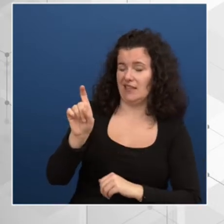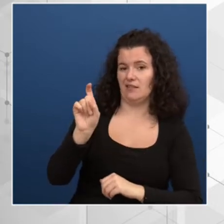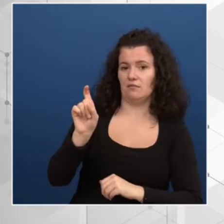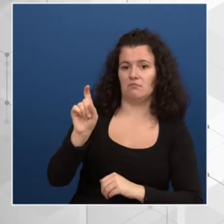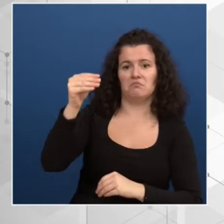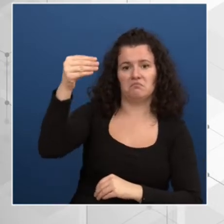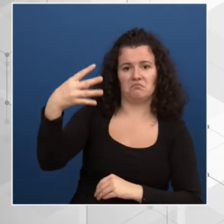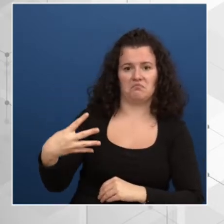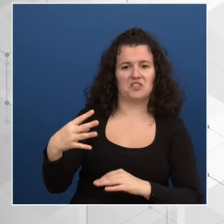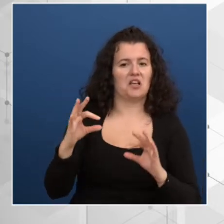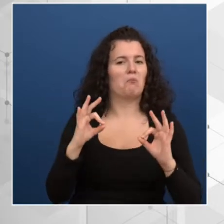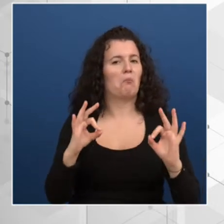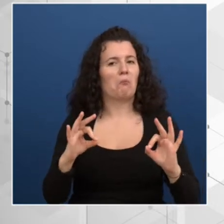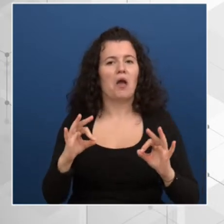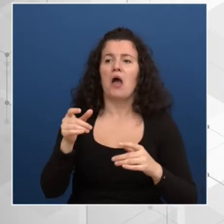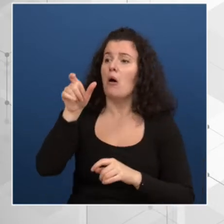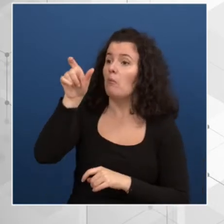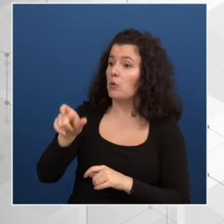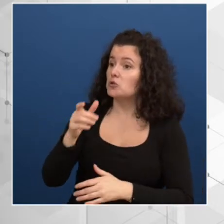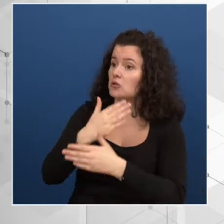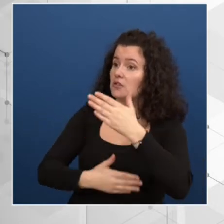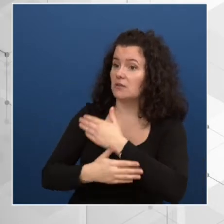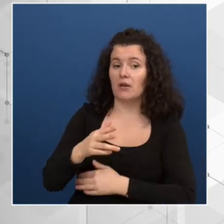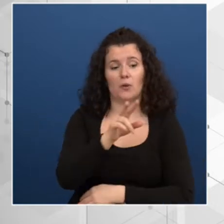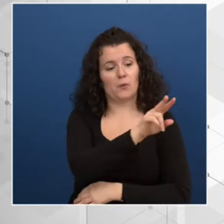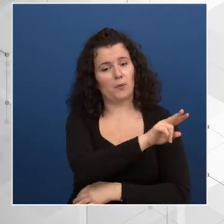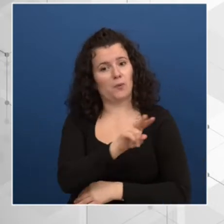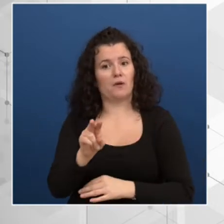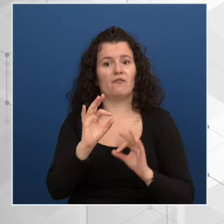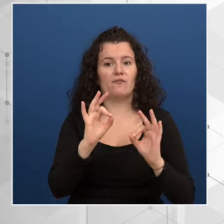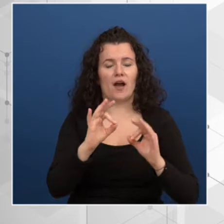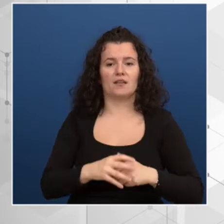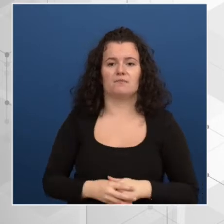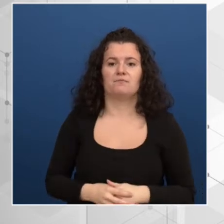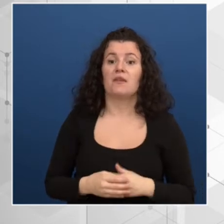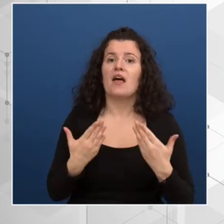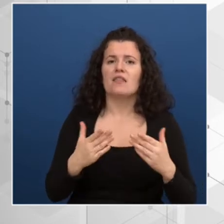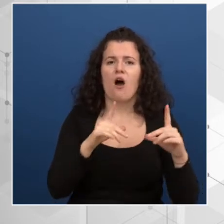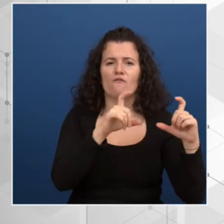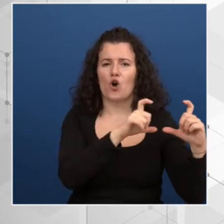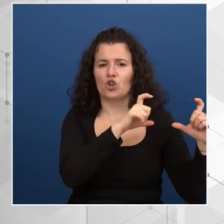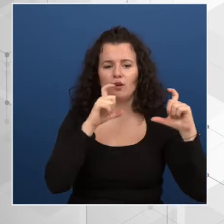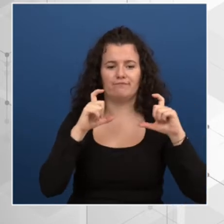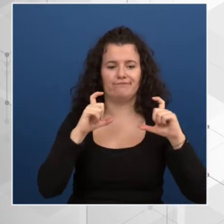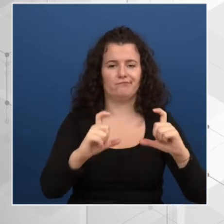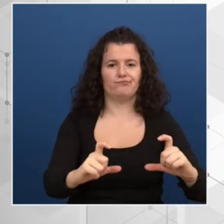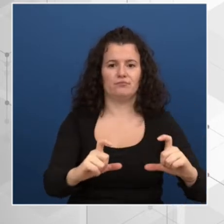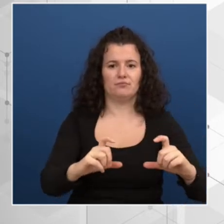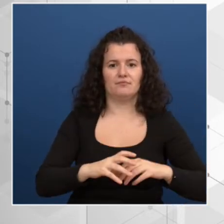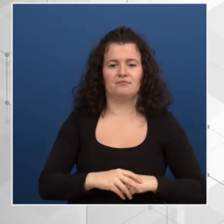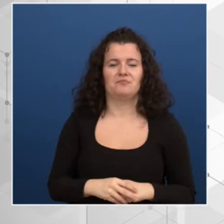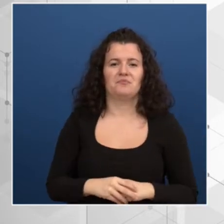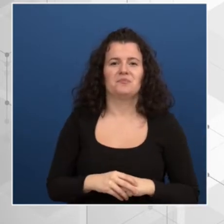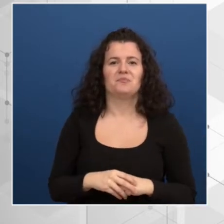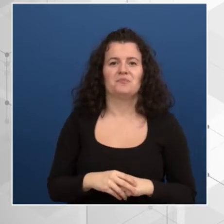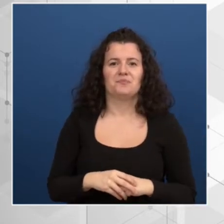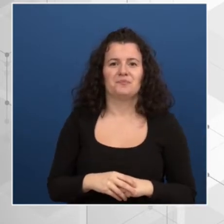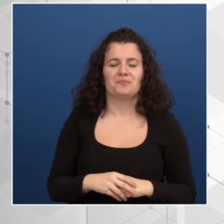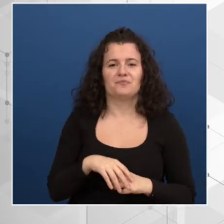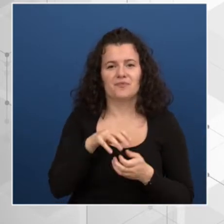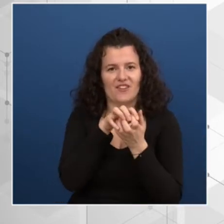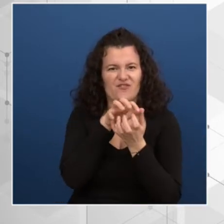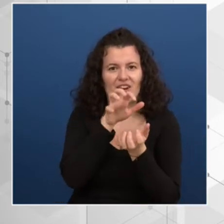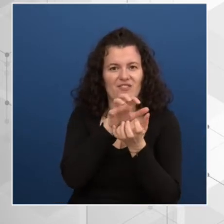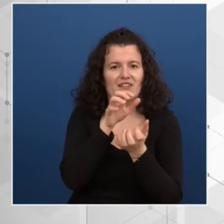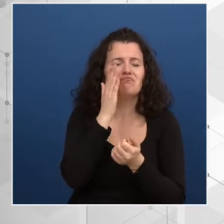difficulty reading this. Let's add an image. So I'm just going to throw in there an image of a cute puppy. Now I've done nothing to that